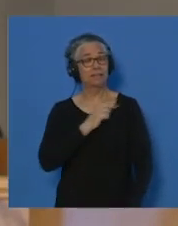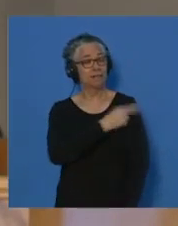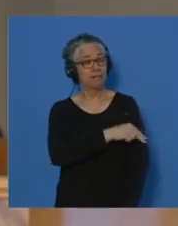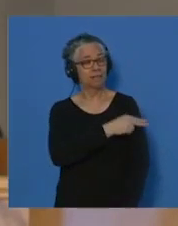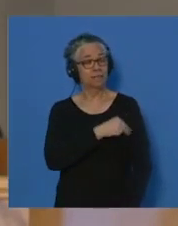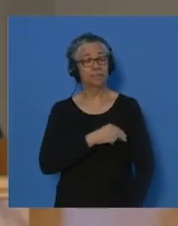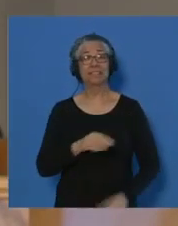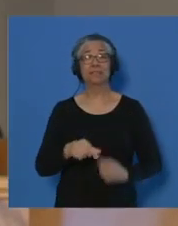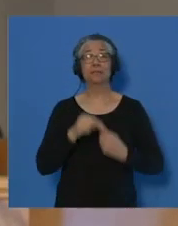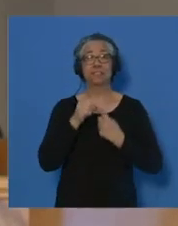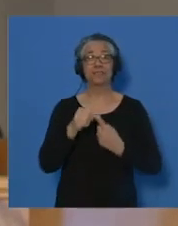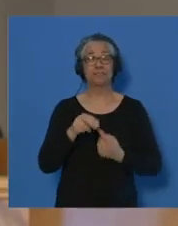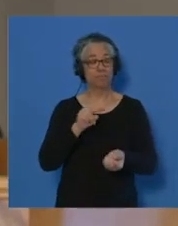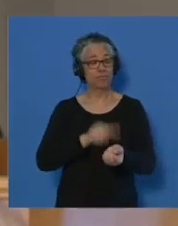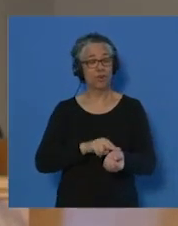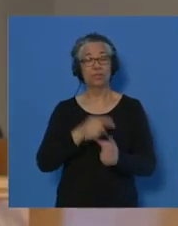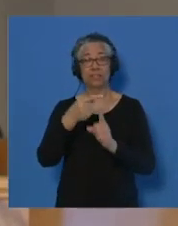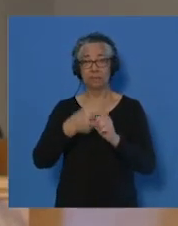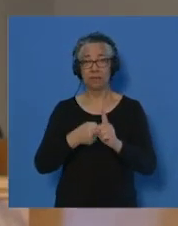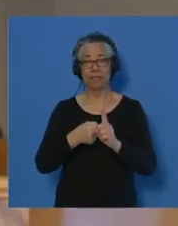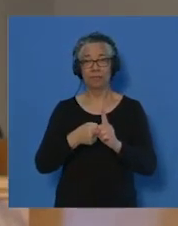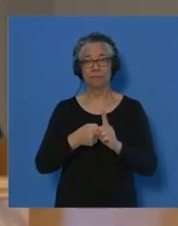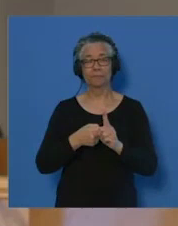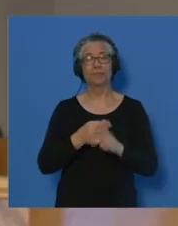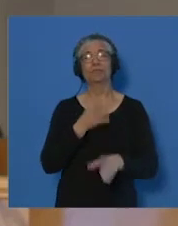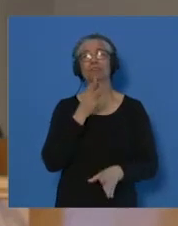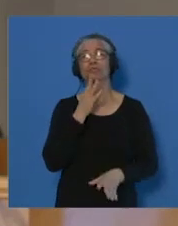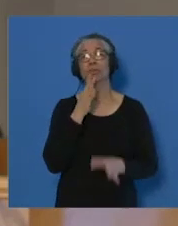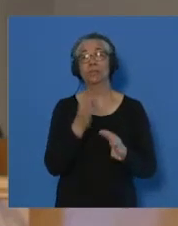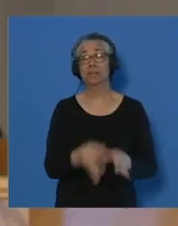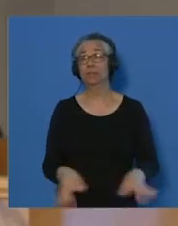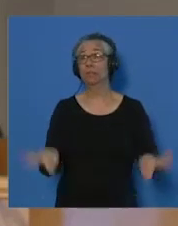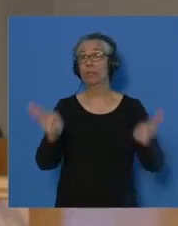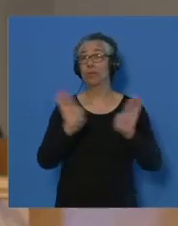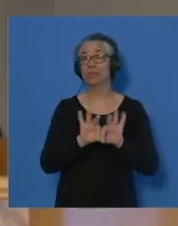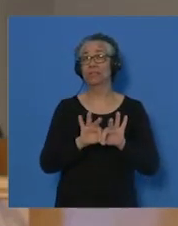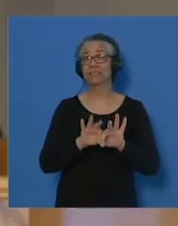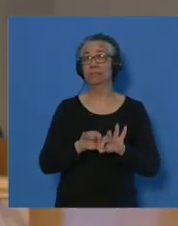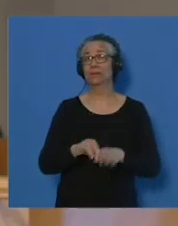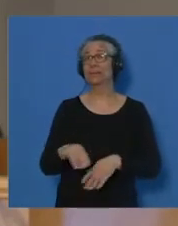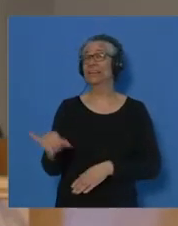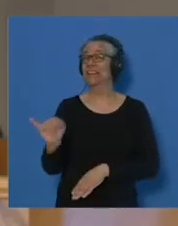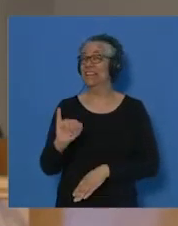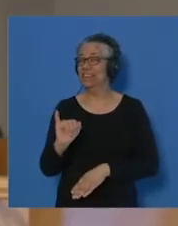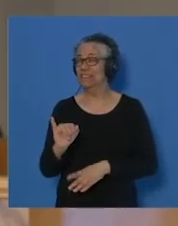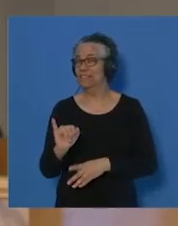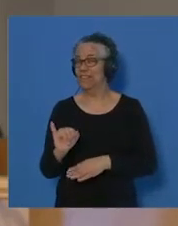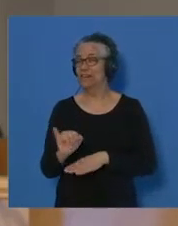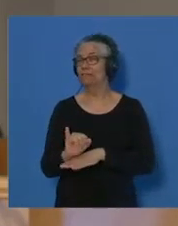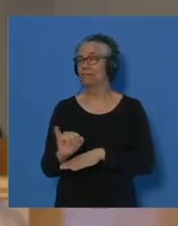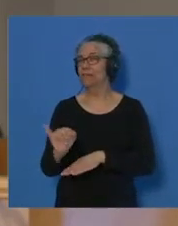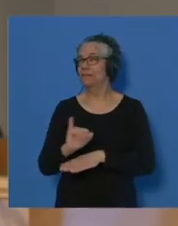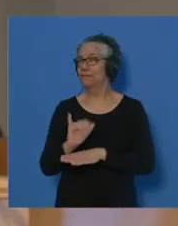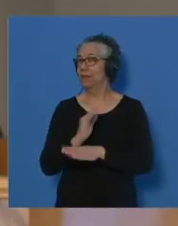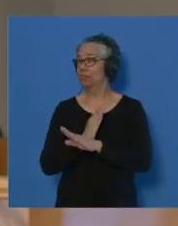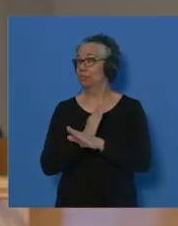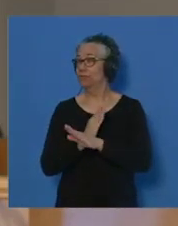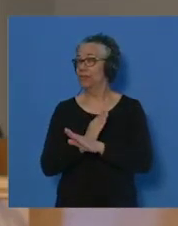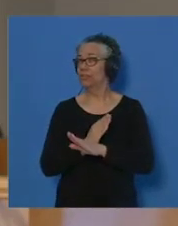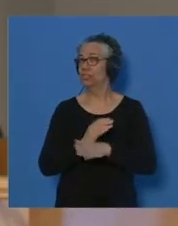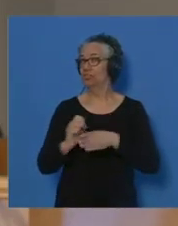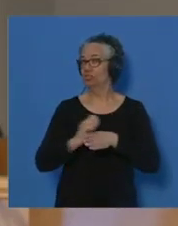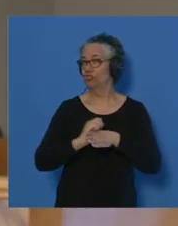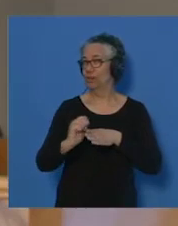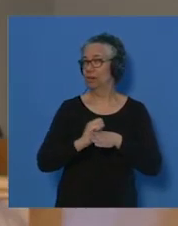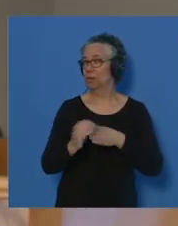Nurses Month. I now want to talk about the importance of infection prevention and control training. No matter where you work or